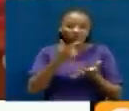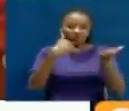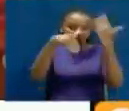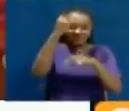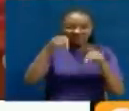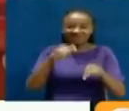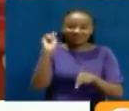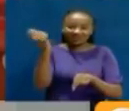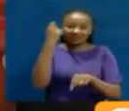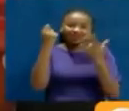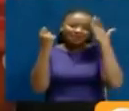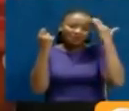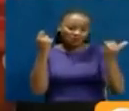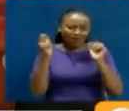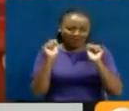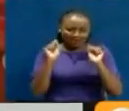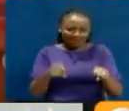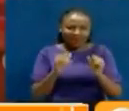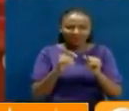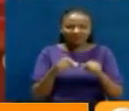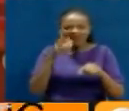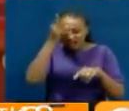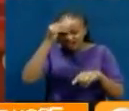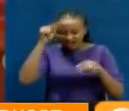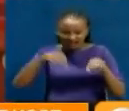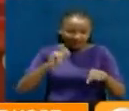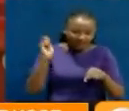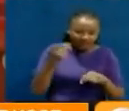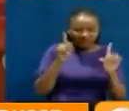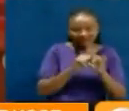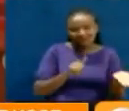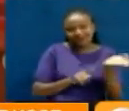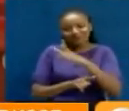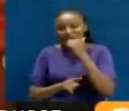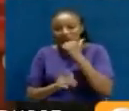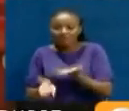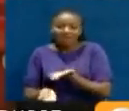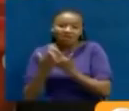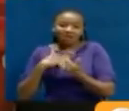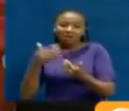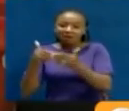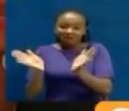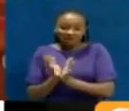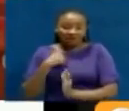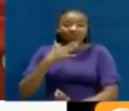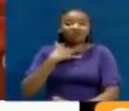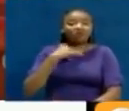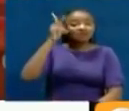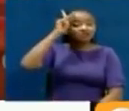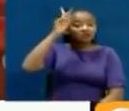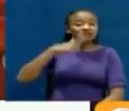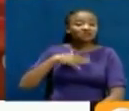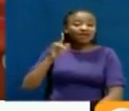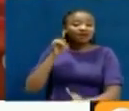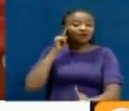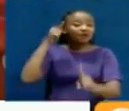Kenya because I can study here, do that and come and help my people. I don't want my knowledge and skills to go and